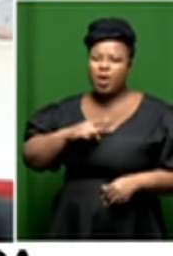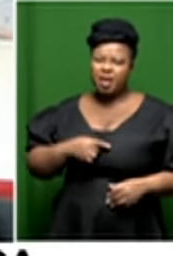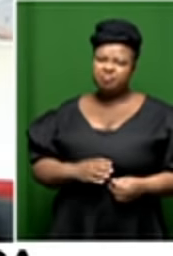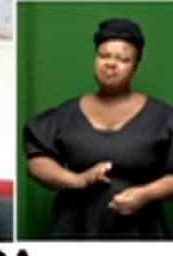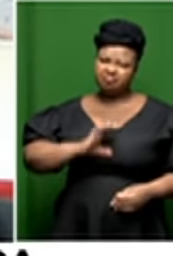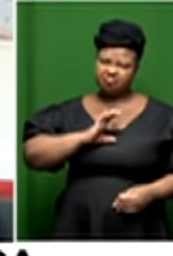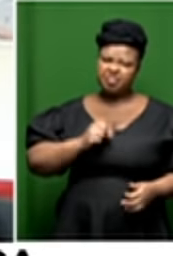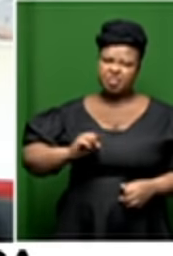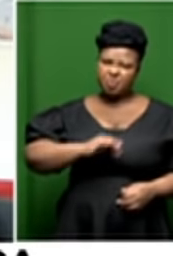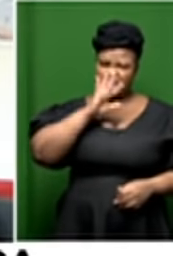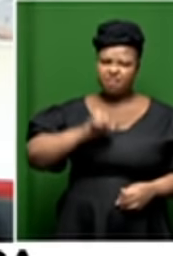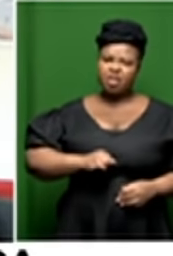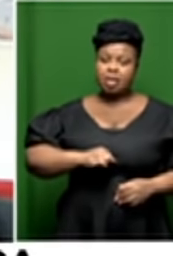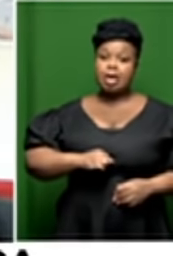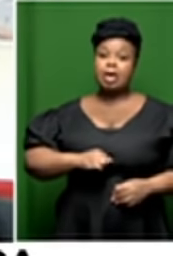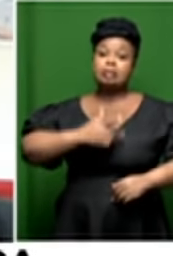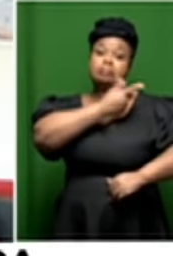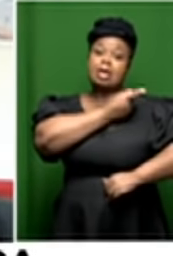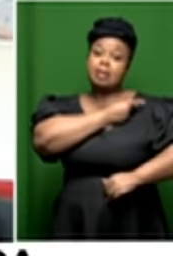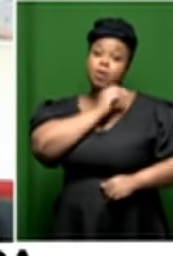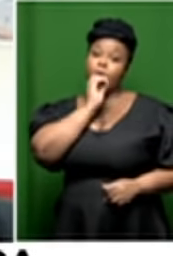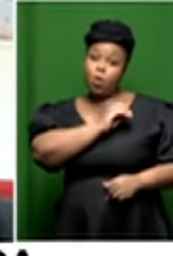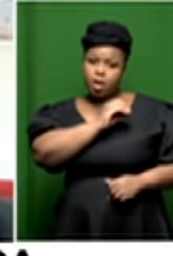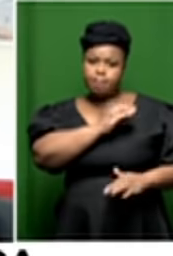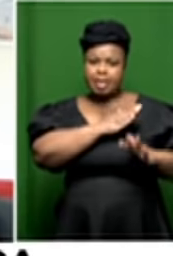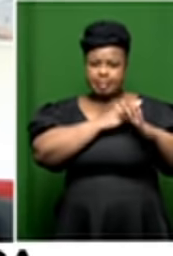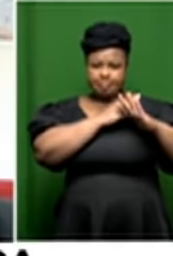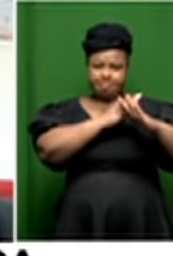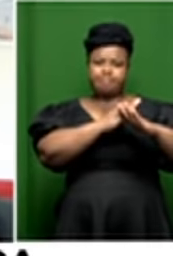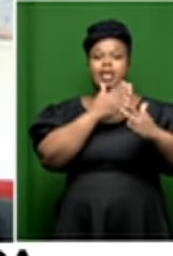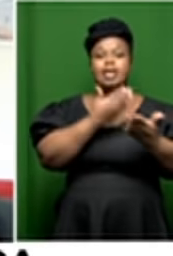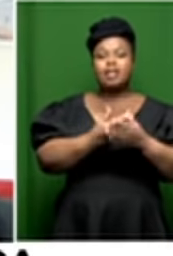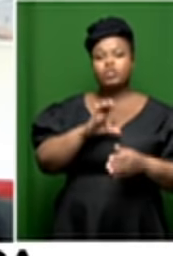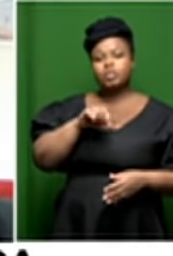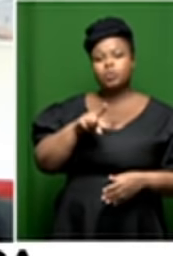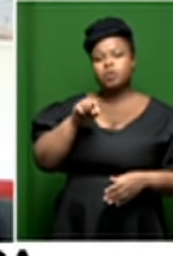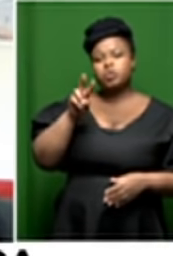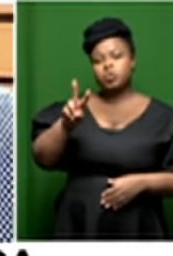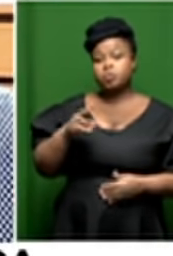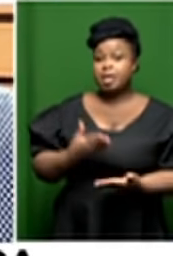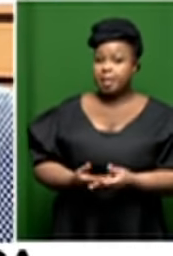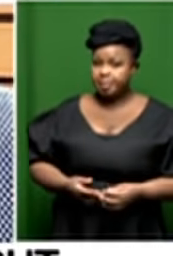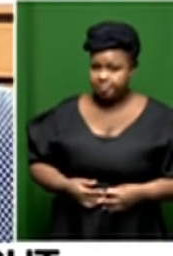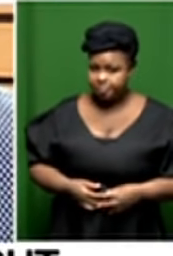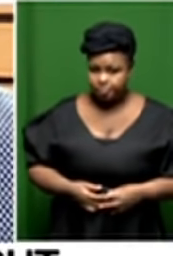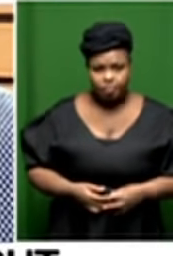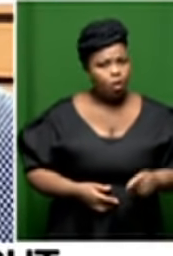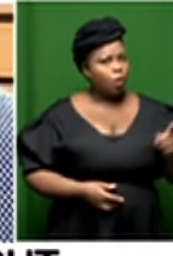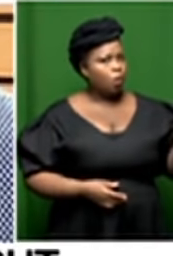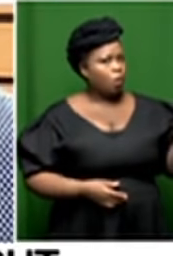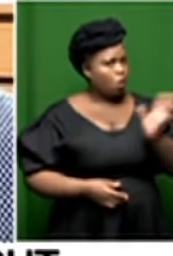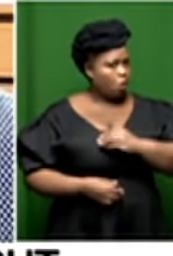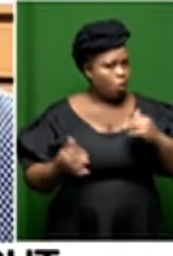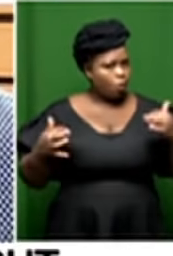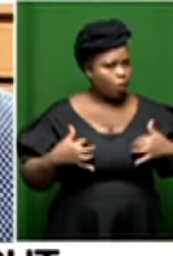South Africa would continue to work should C.1.2 continue to increase in numbers. The vaccine, everybody worrying about